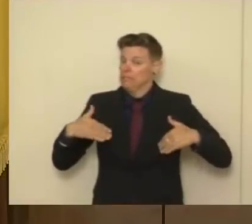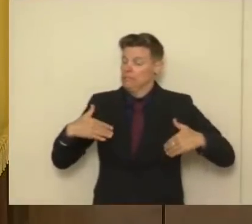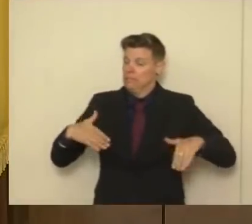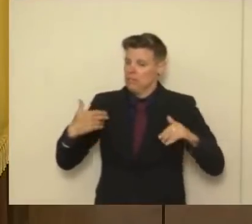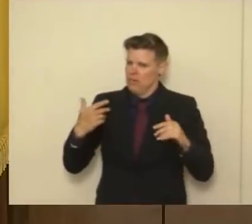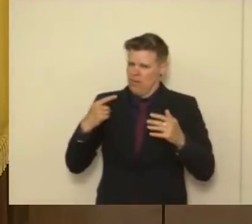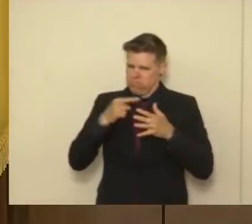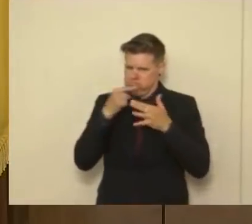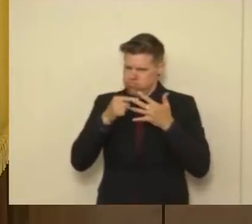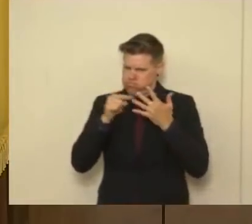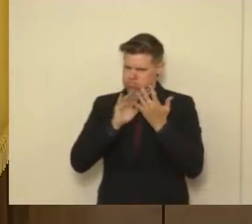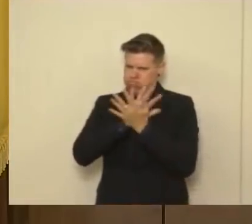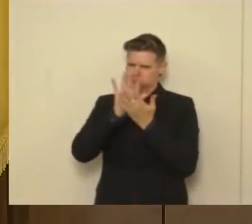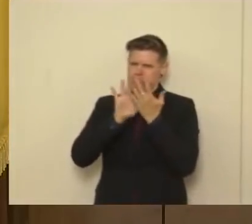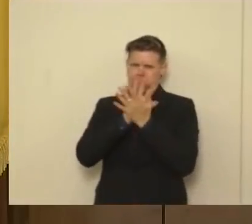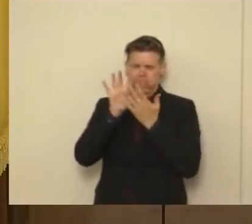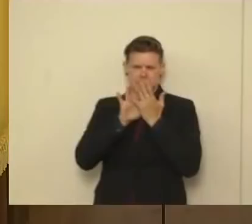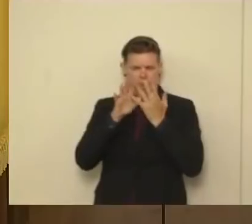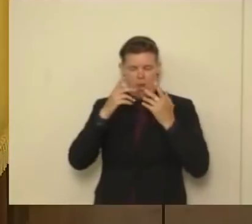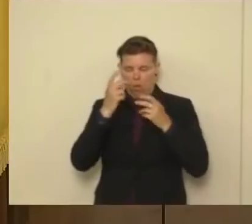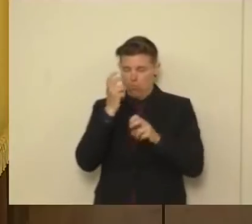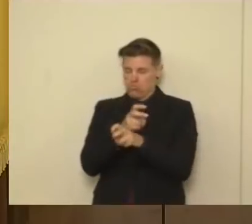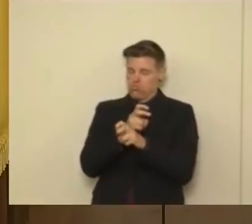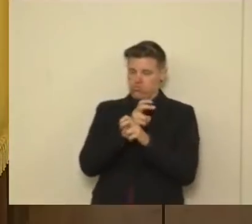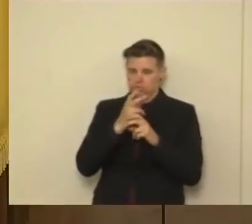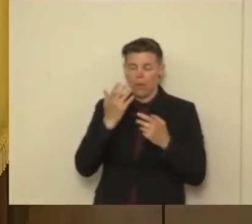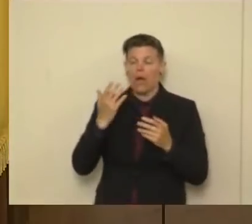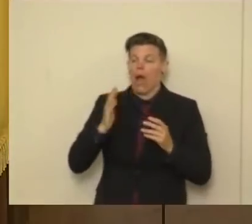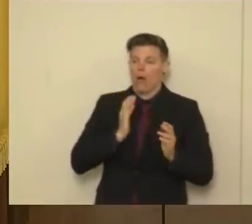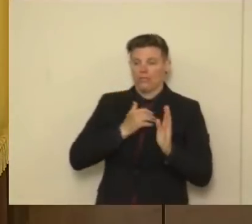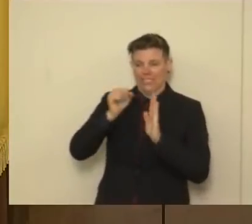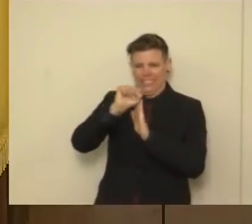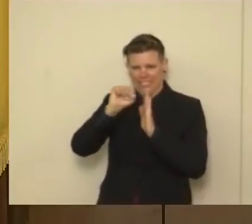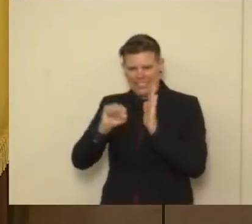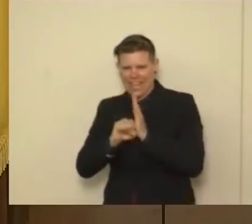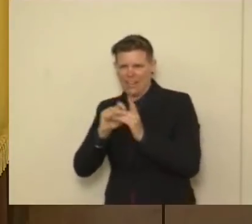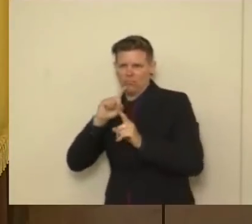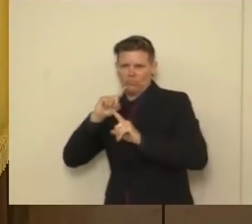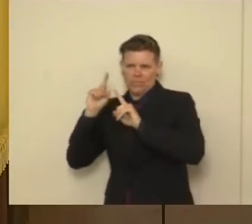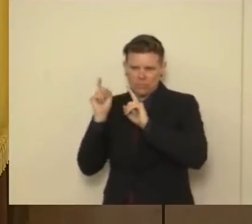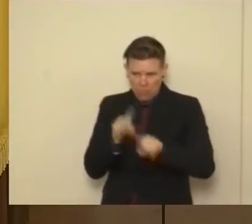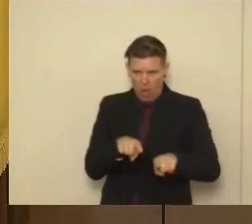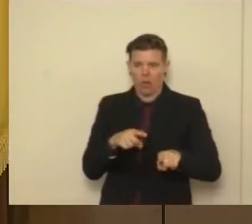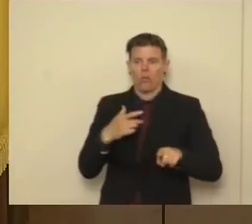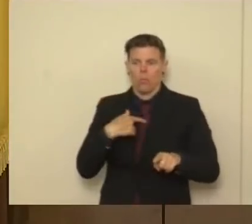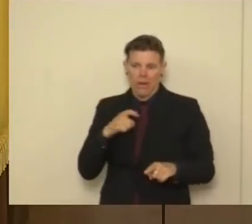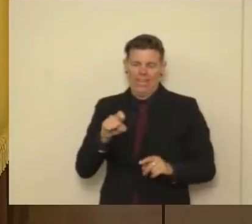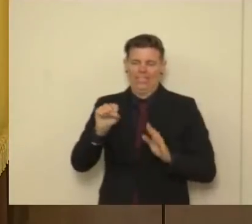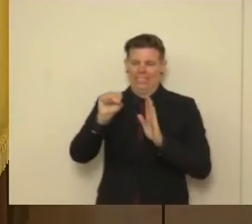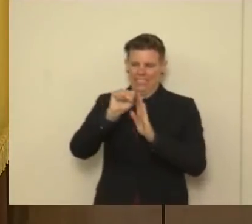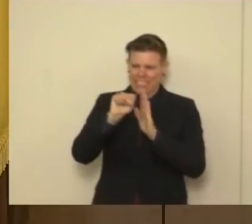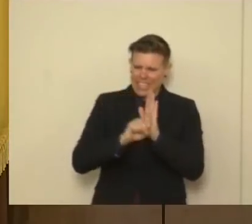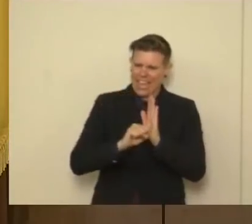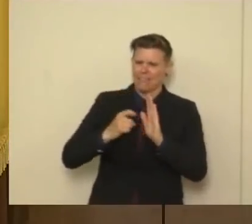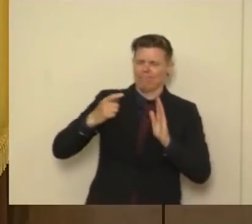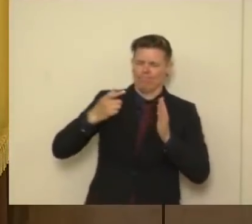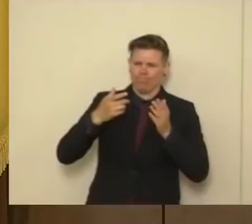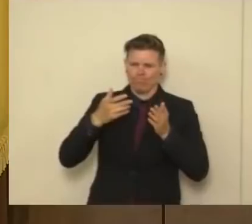a statewide response if you don't have a statewide mandatory